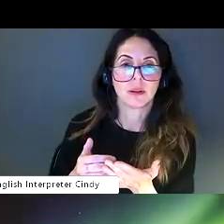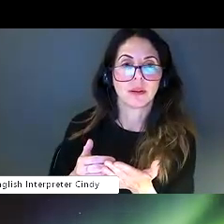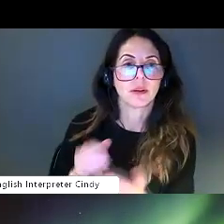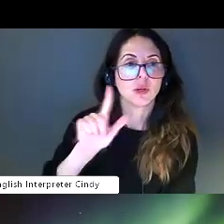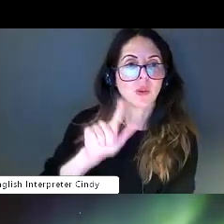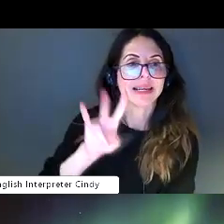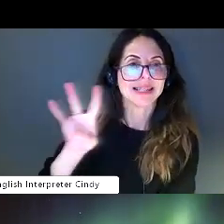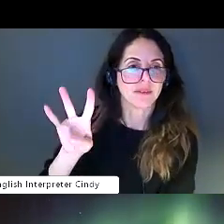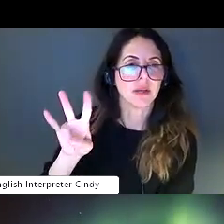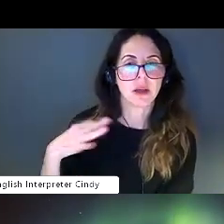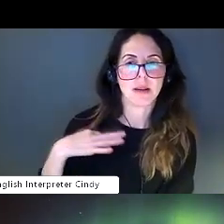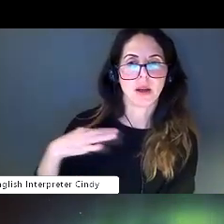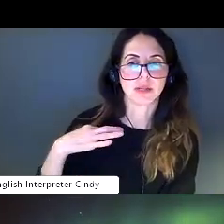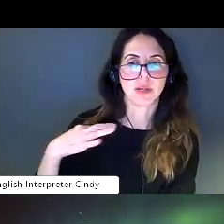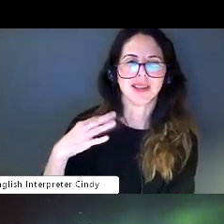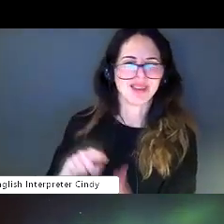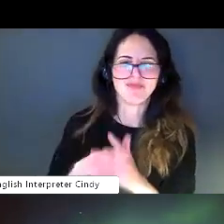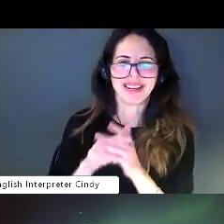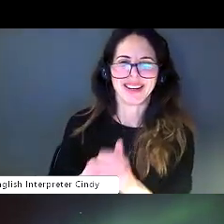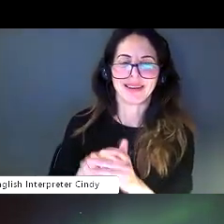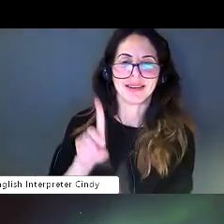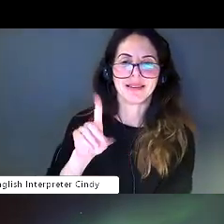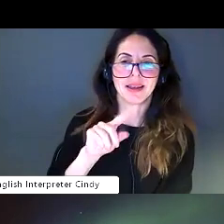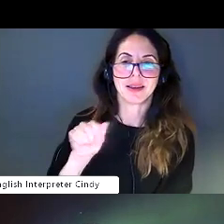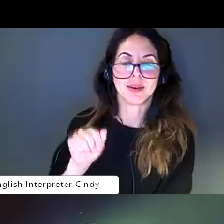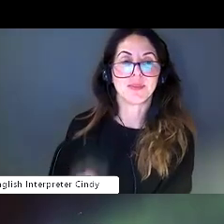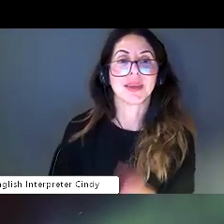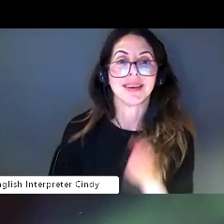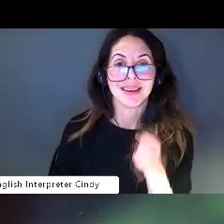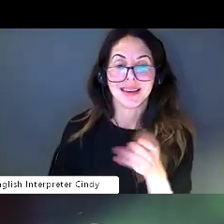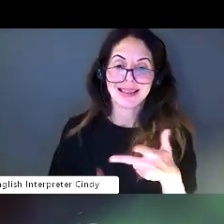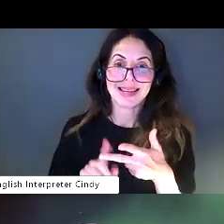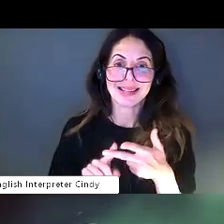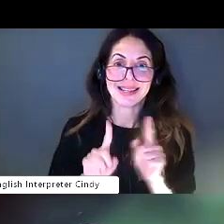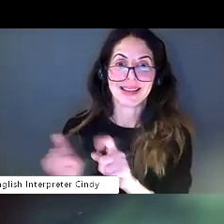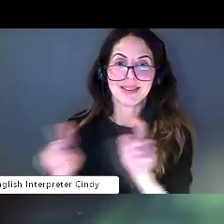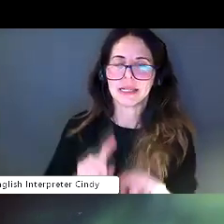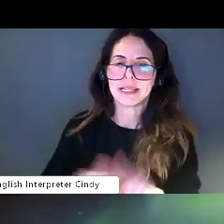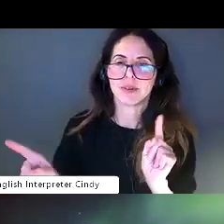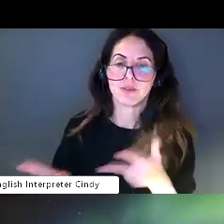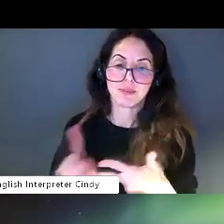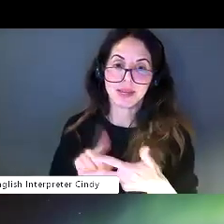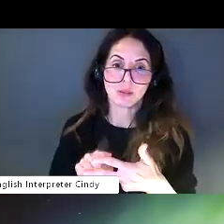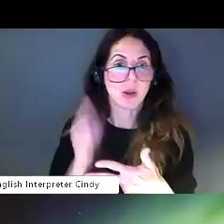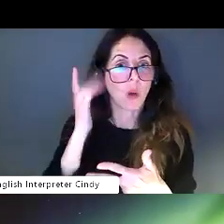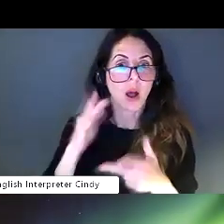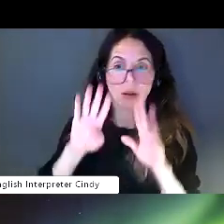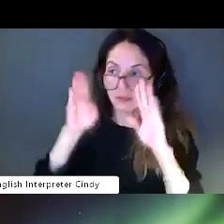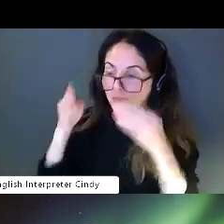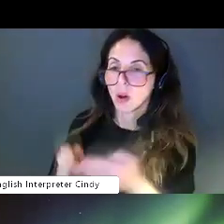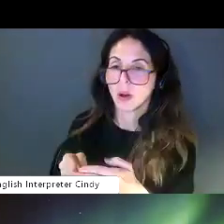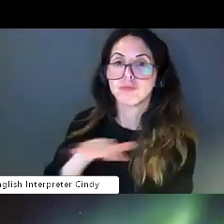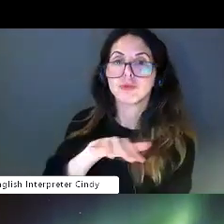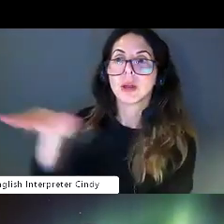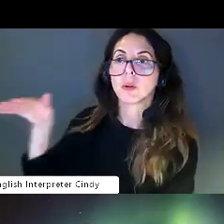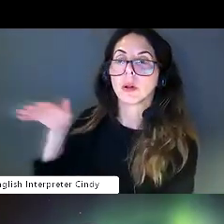I'm showing you some of the preliminary data. This survey is different from the previous study because instead of focusing on the general older adult